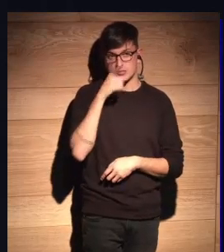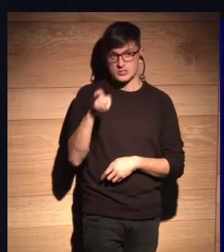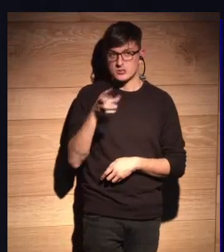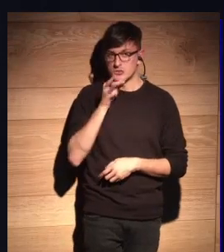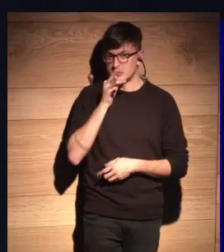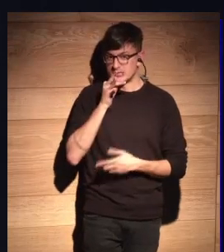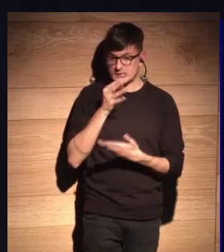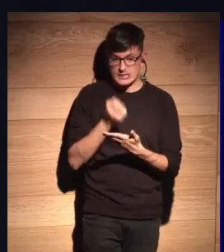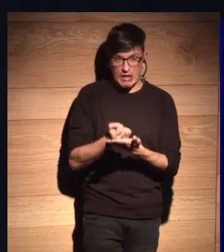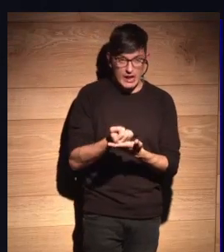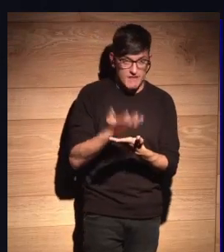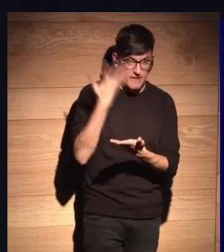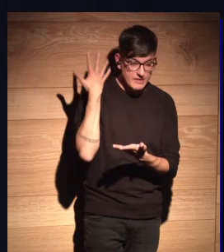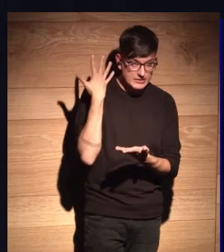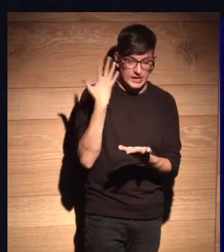and